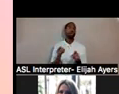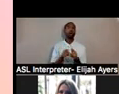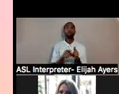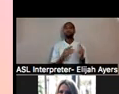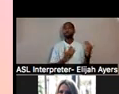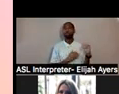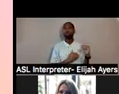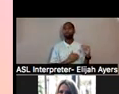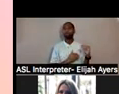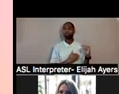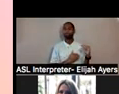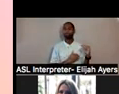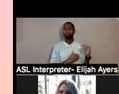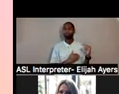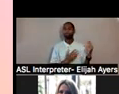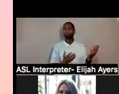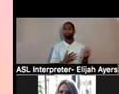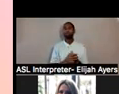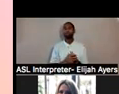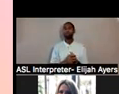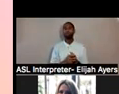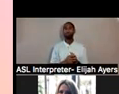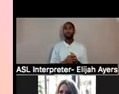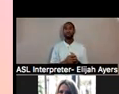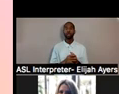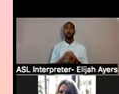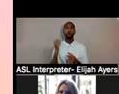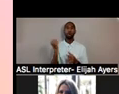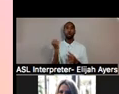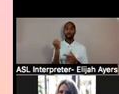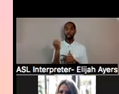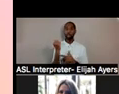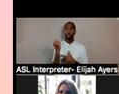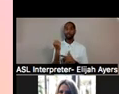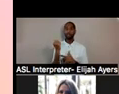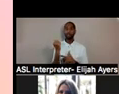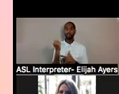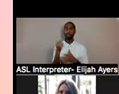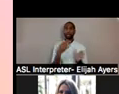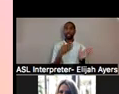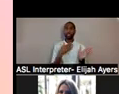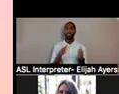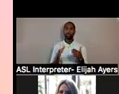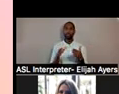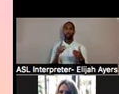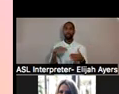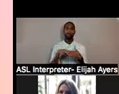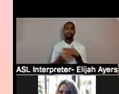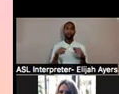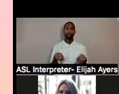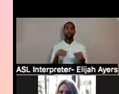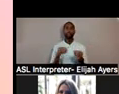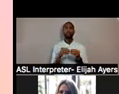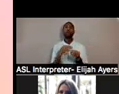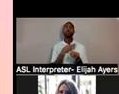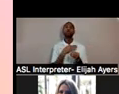limitations sometimes, and but kind of holding all of that, what it can shift to come into this and bring curiosity and a